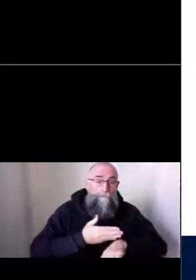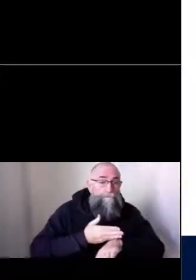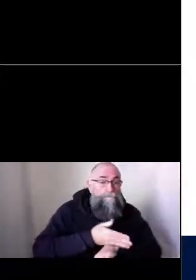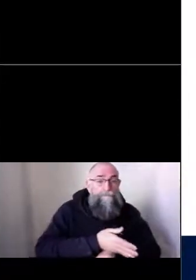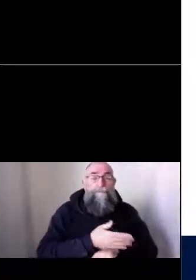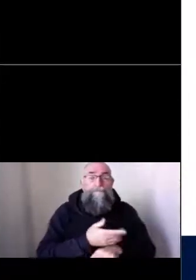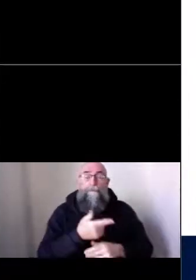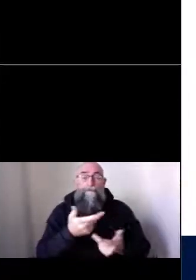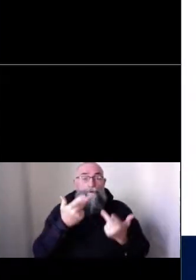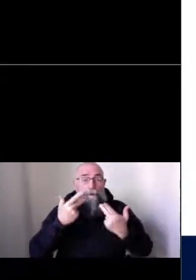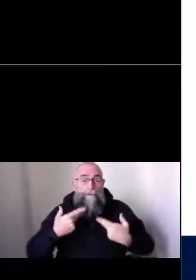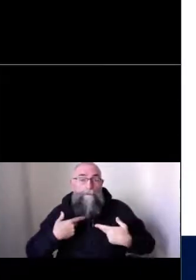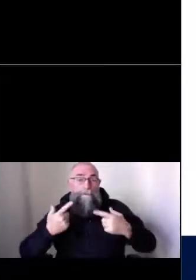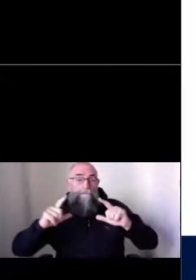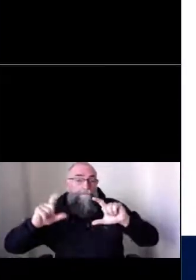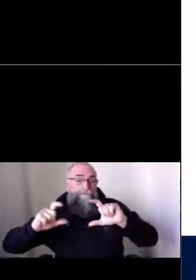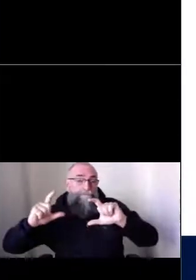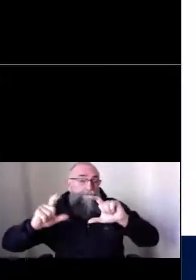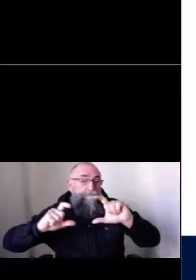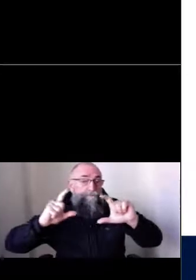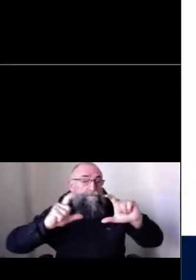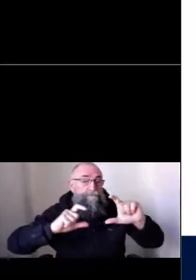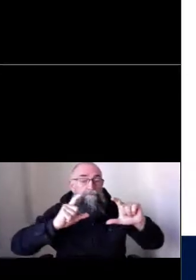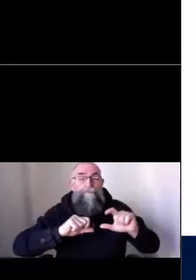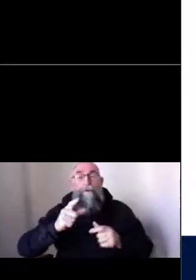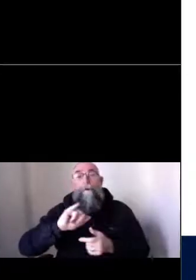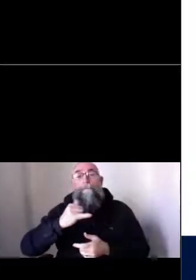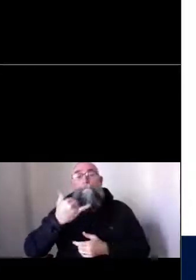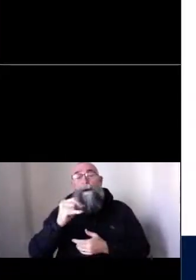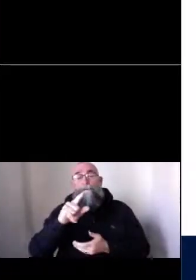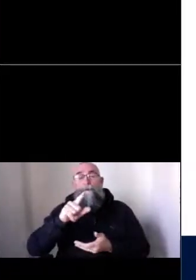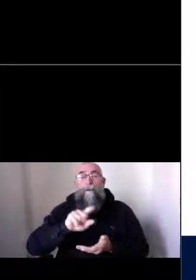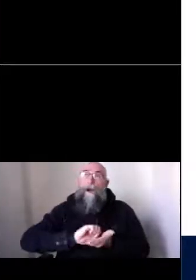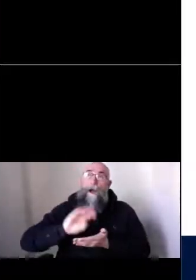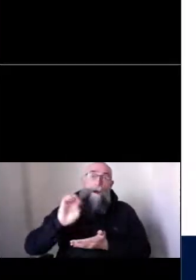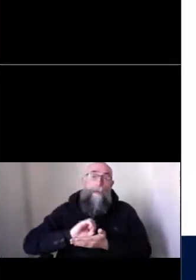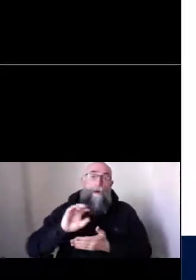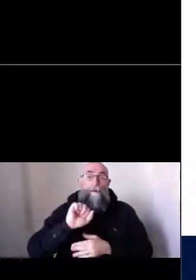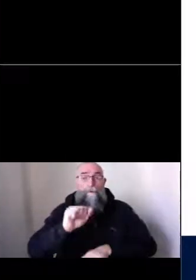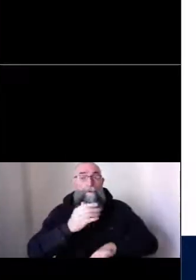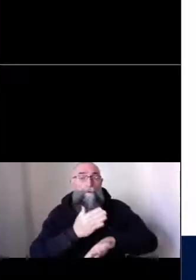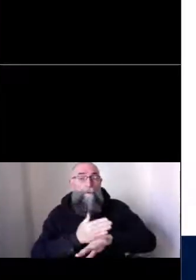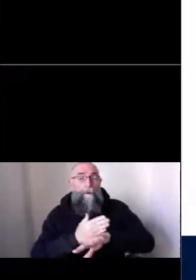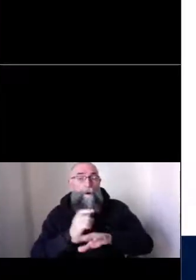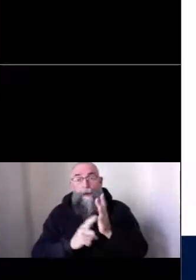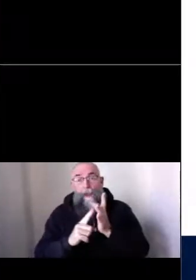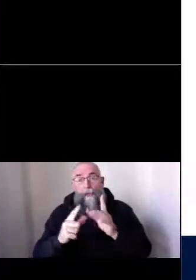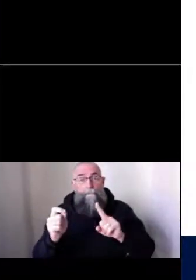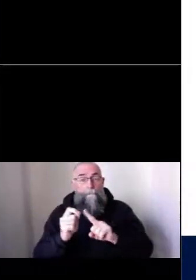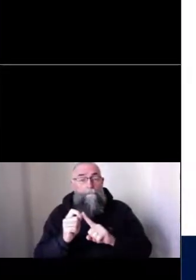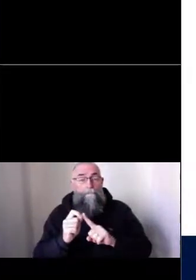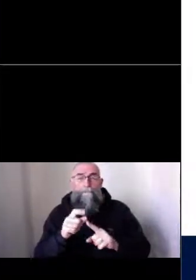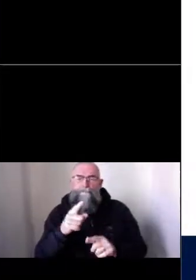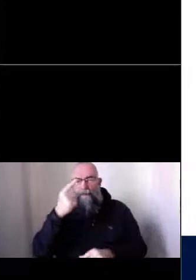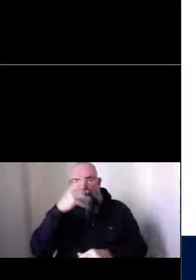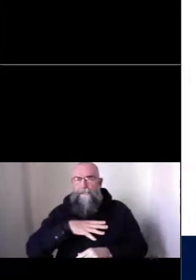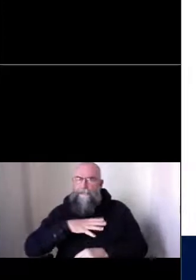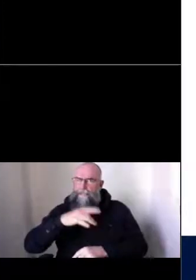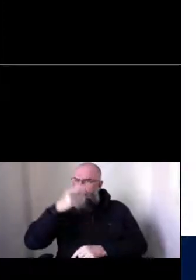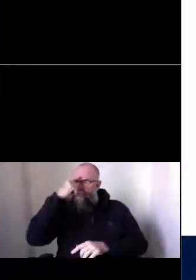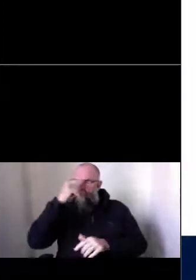photos or uploading a clip of your work, whatever you think will best translate your